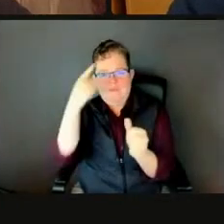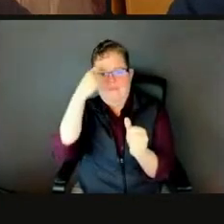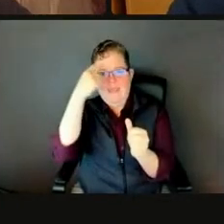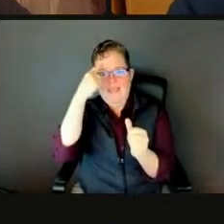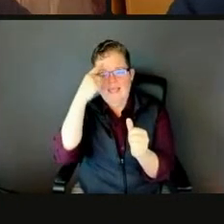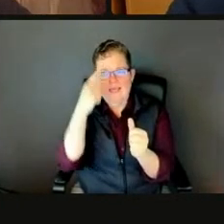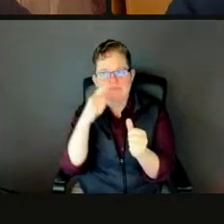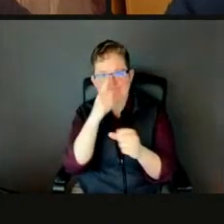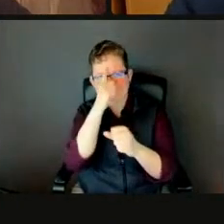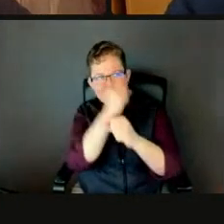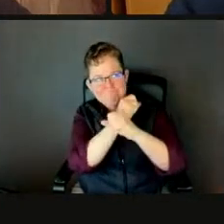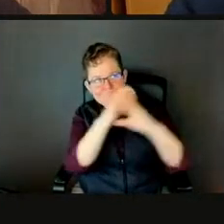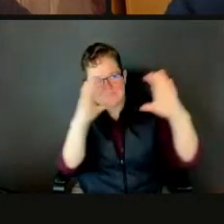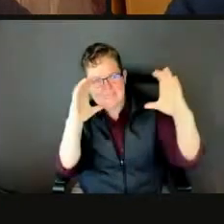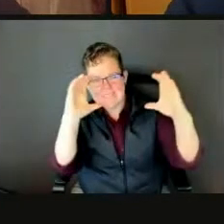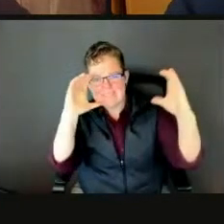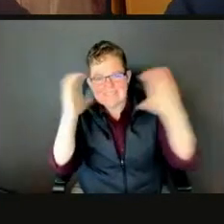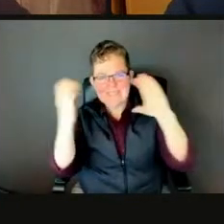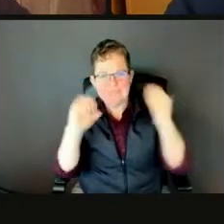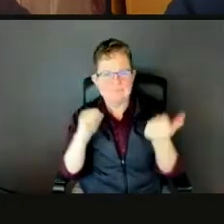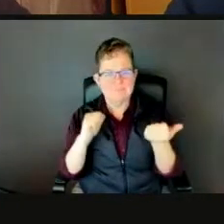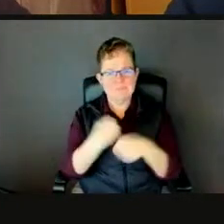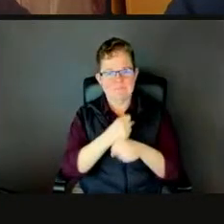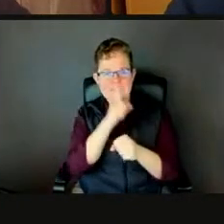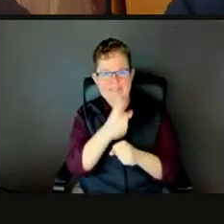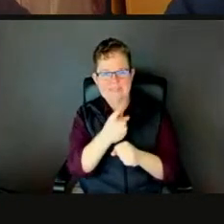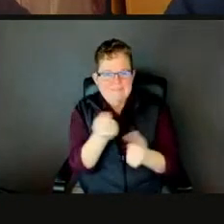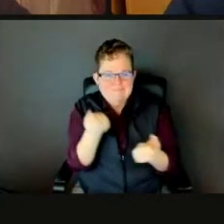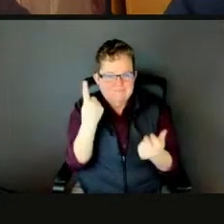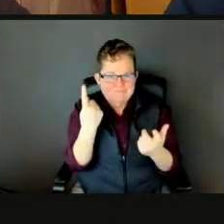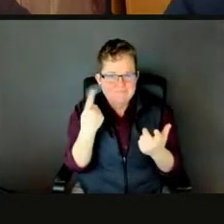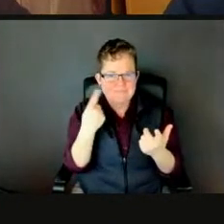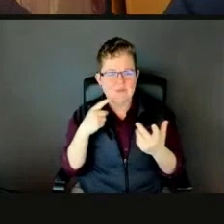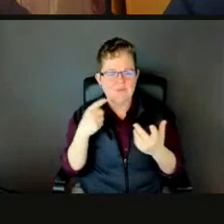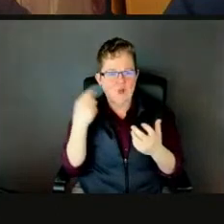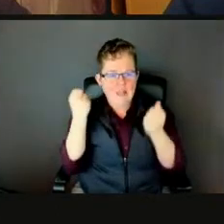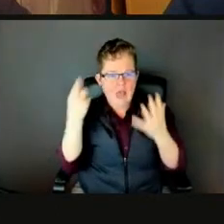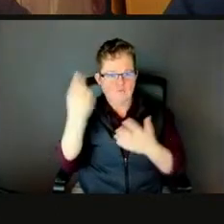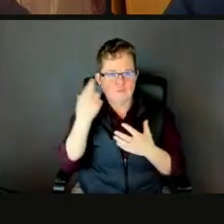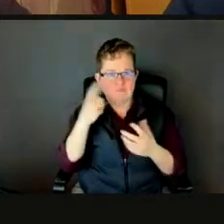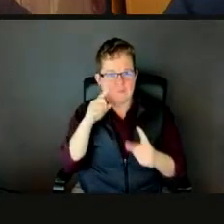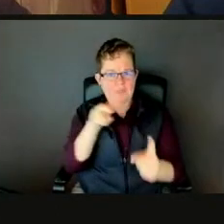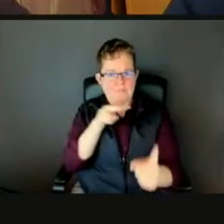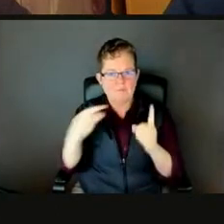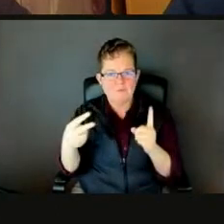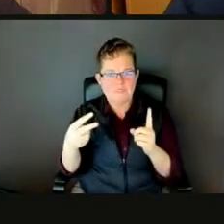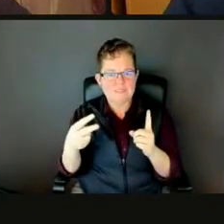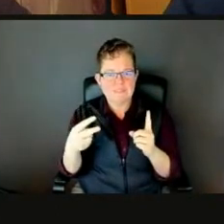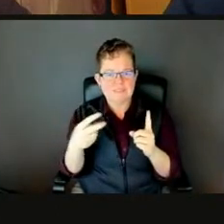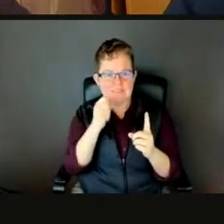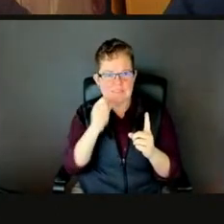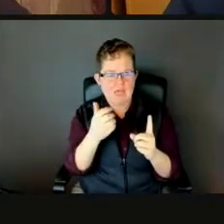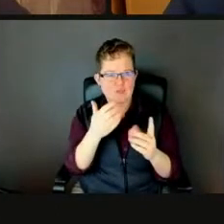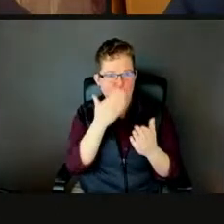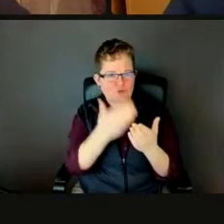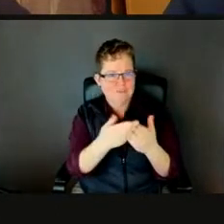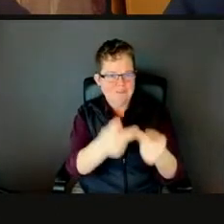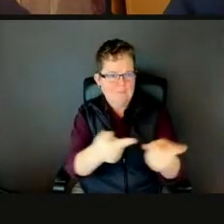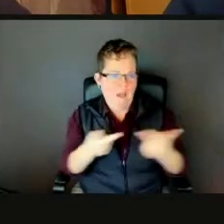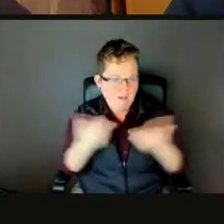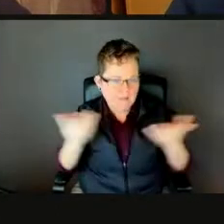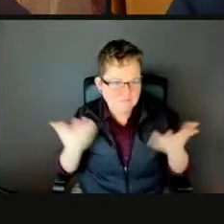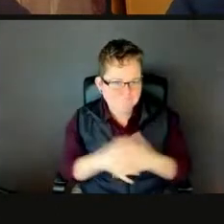mean, it seems to make sense for a lot of reasons, but from that point of view, you know, it's not as good of a spot.